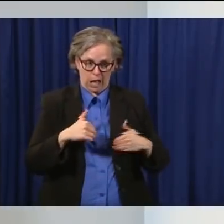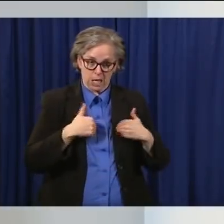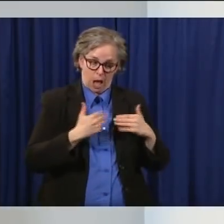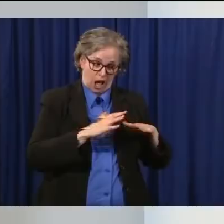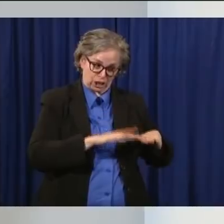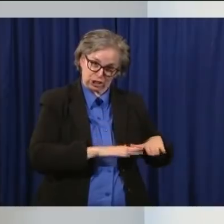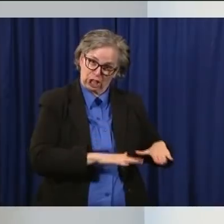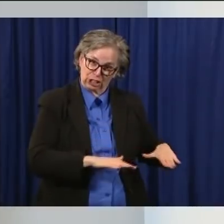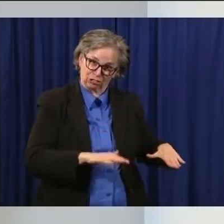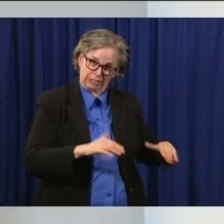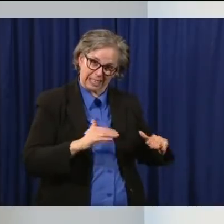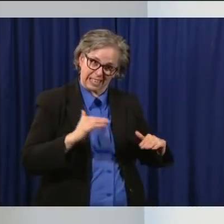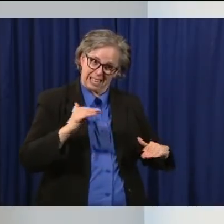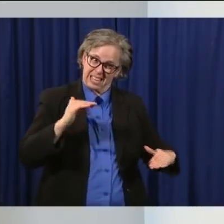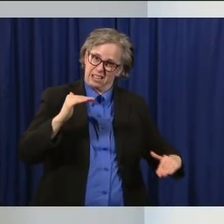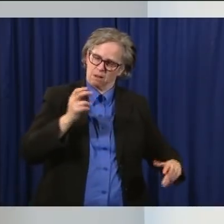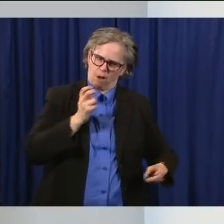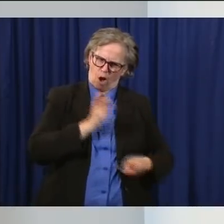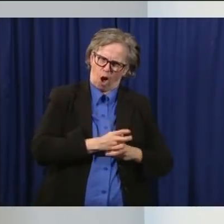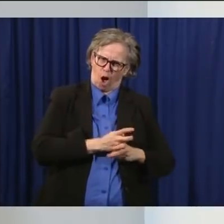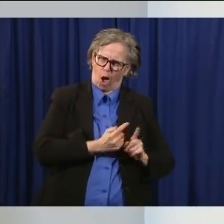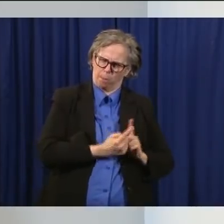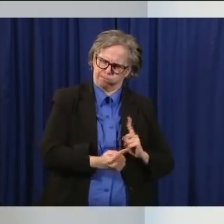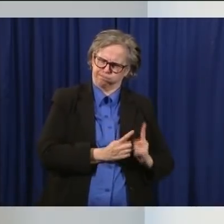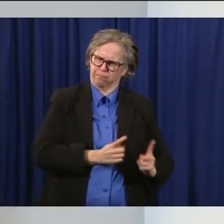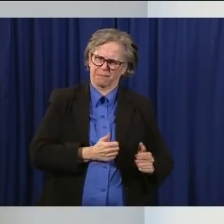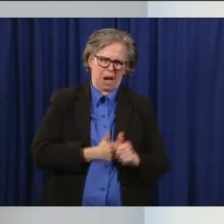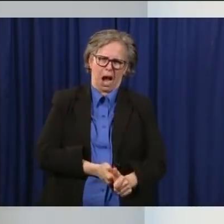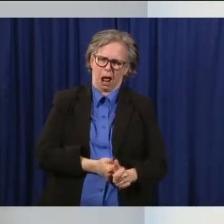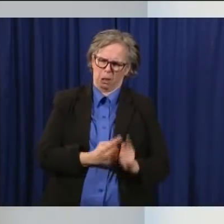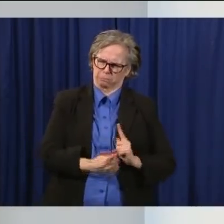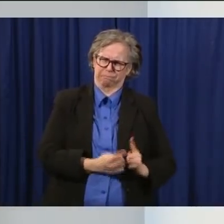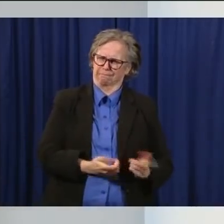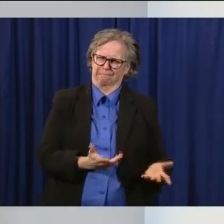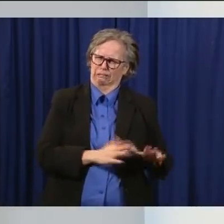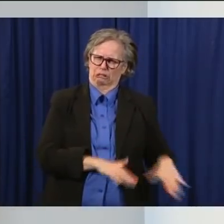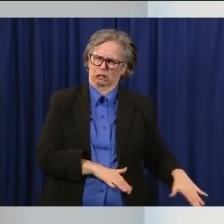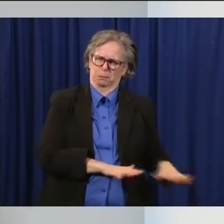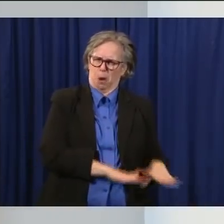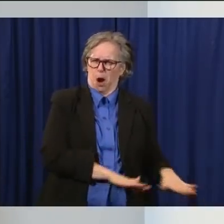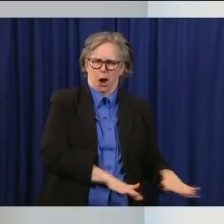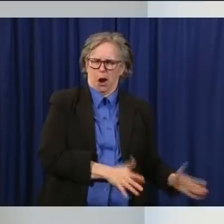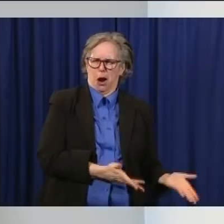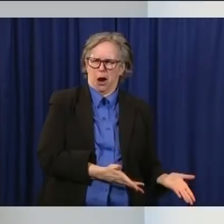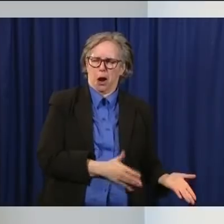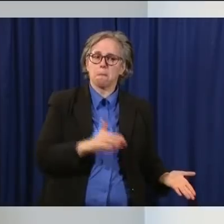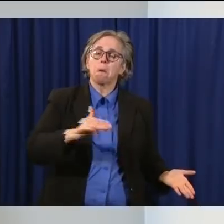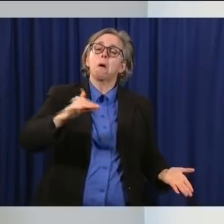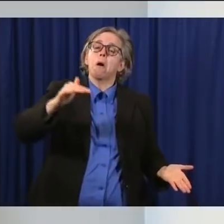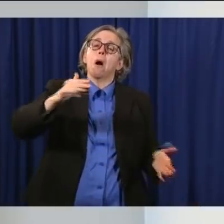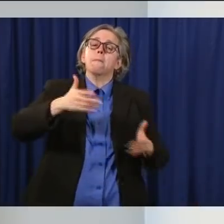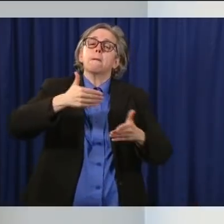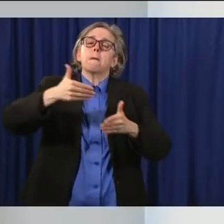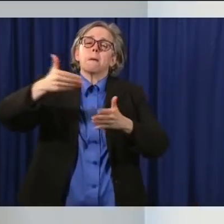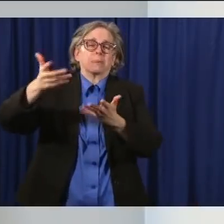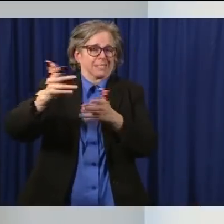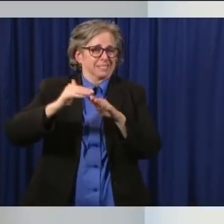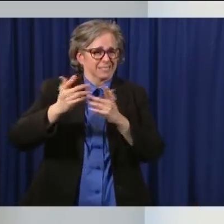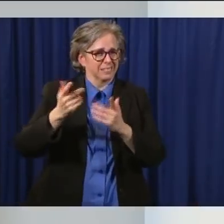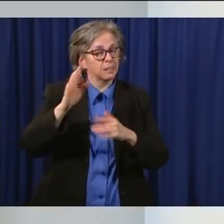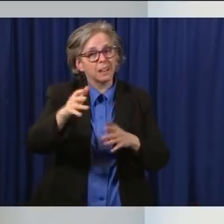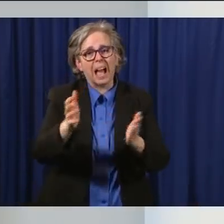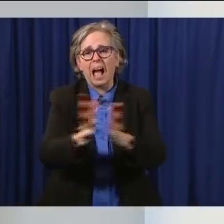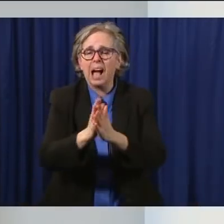are to resolve, okay? We just ask people to follow the protocols in these